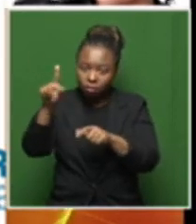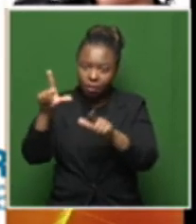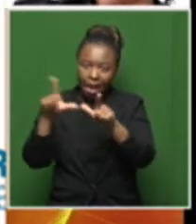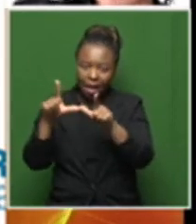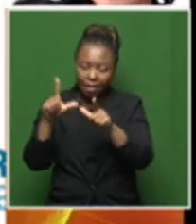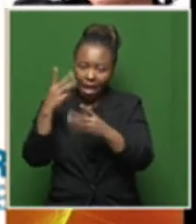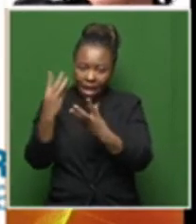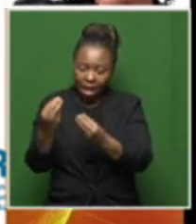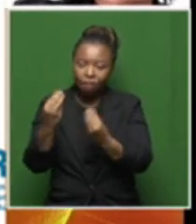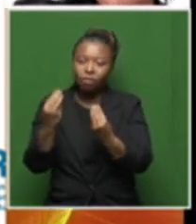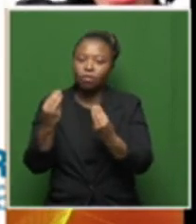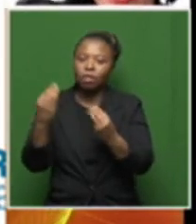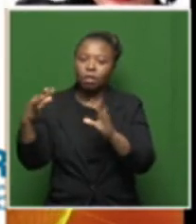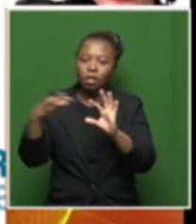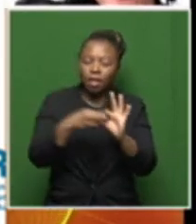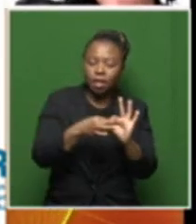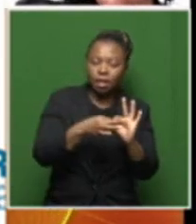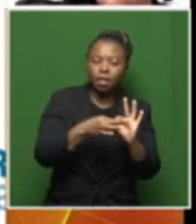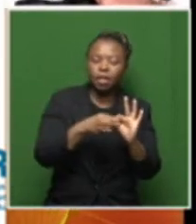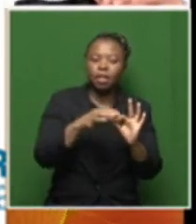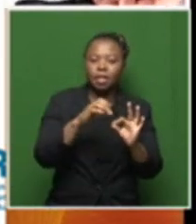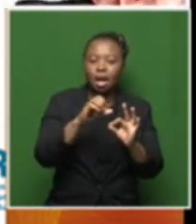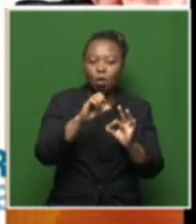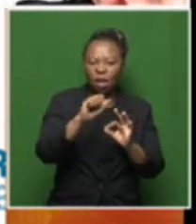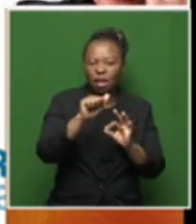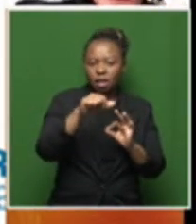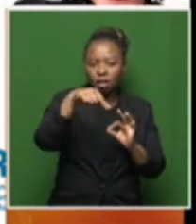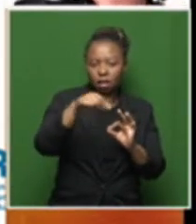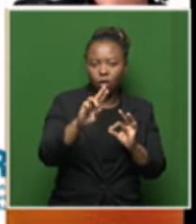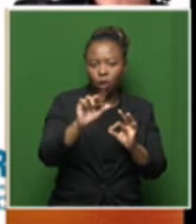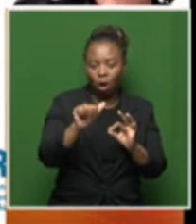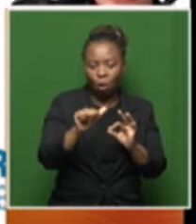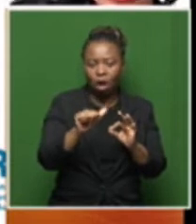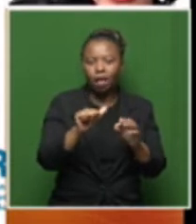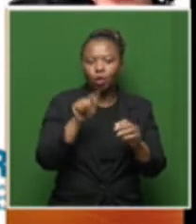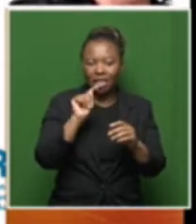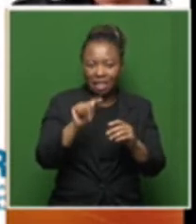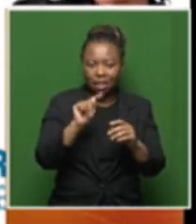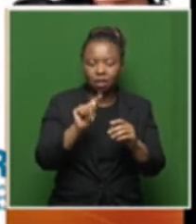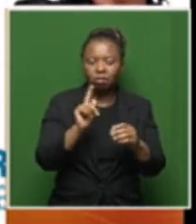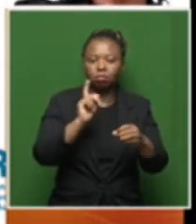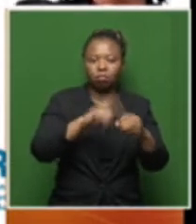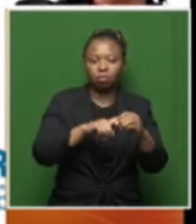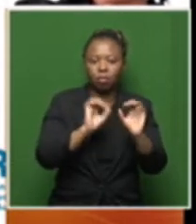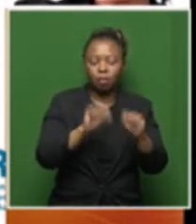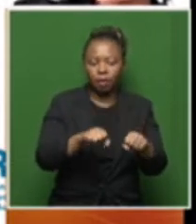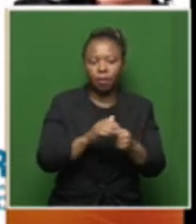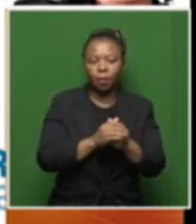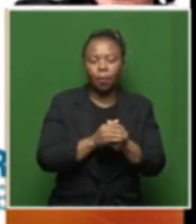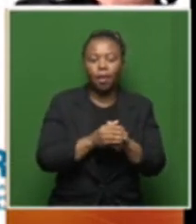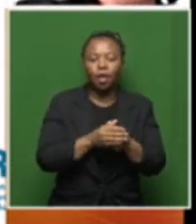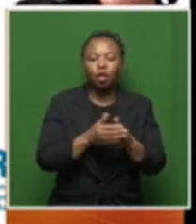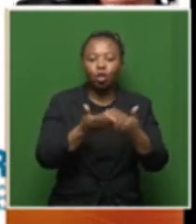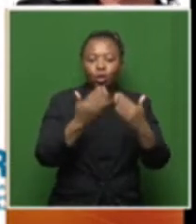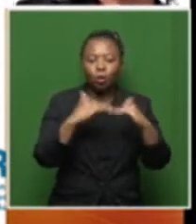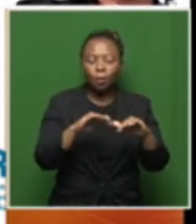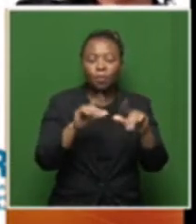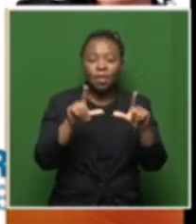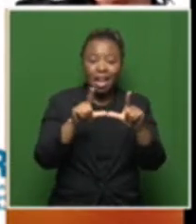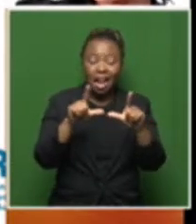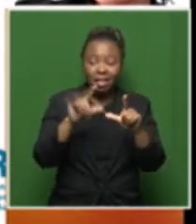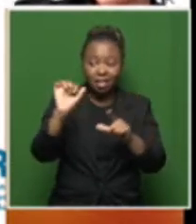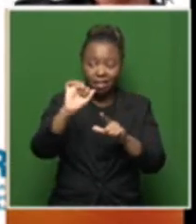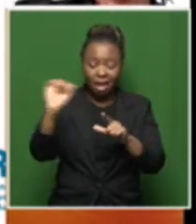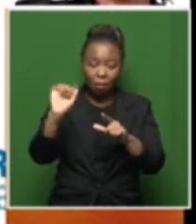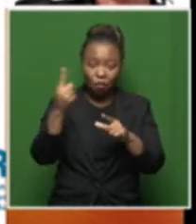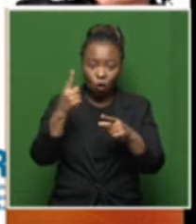to be eligible even to be considered. And so that's the first aspect that we look at. And it is important that they're licensed, because that's